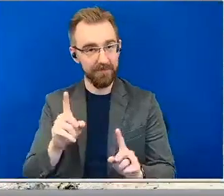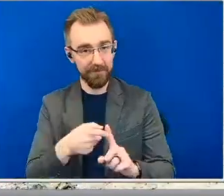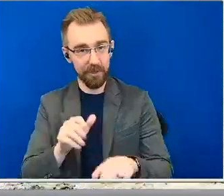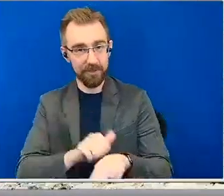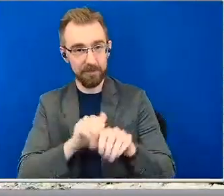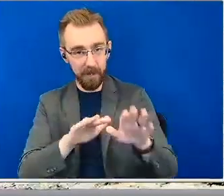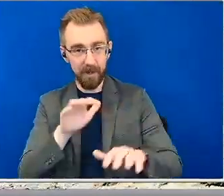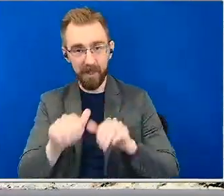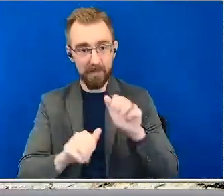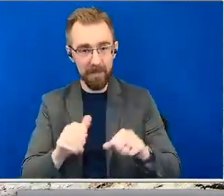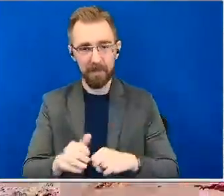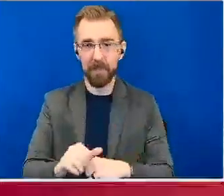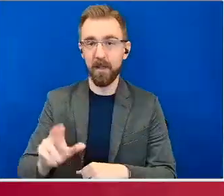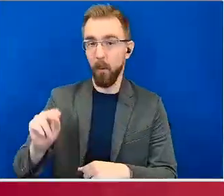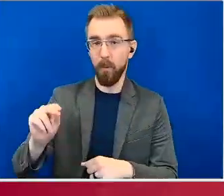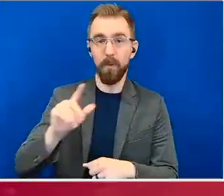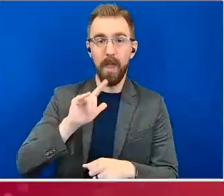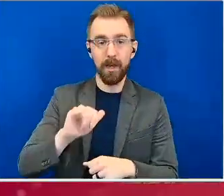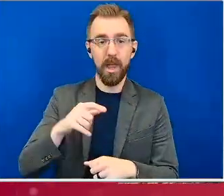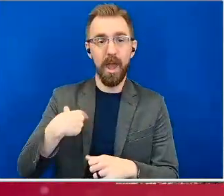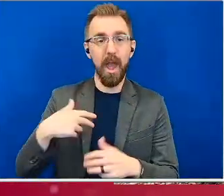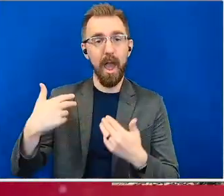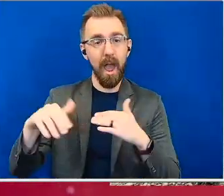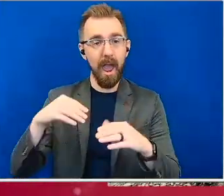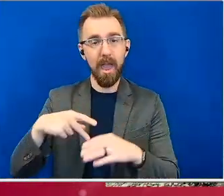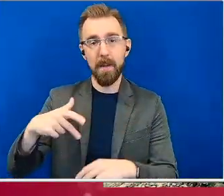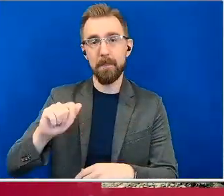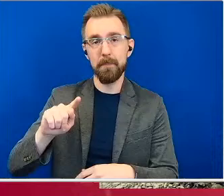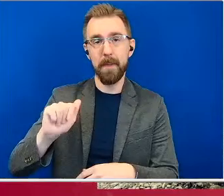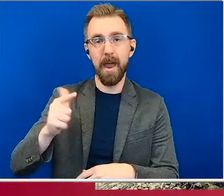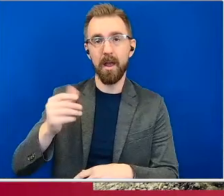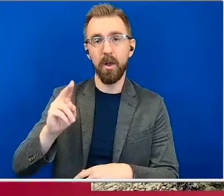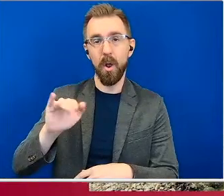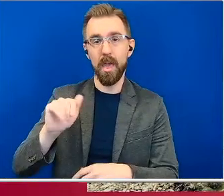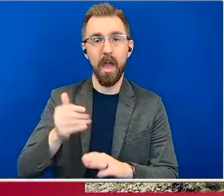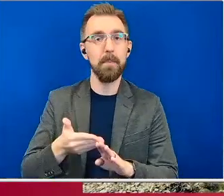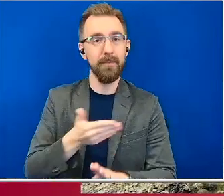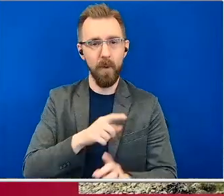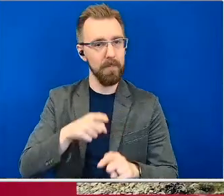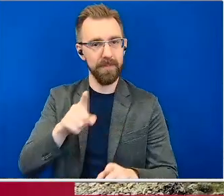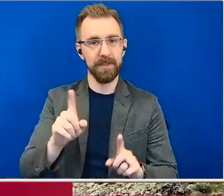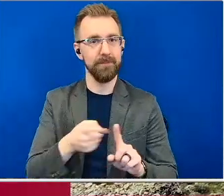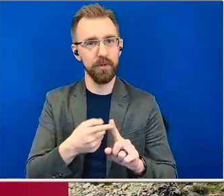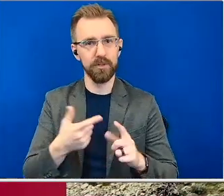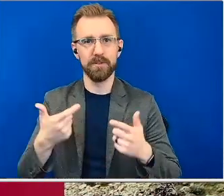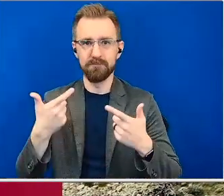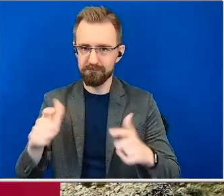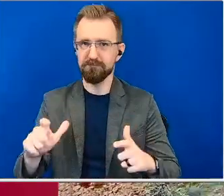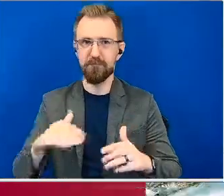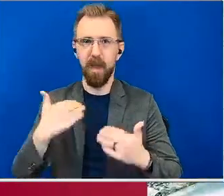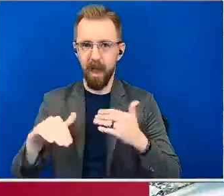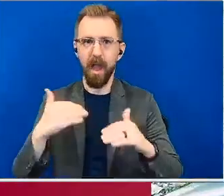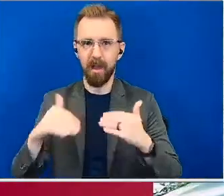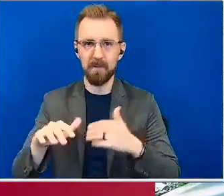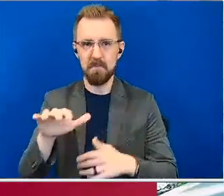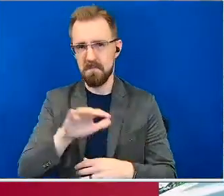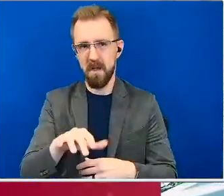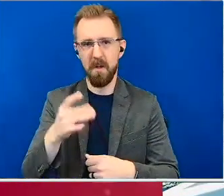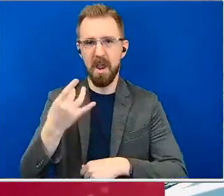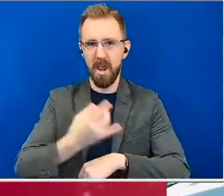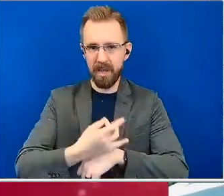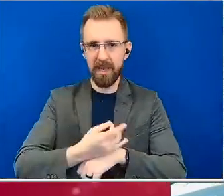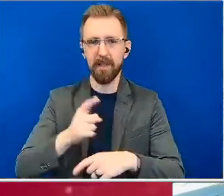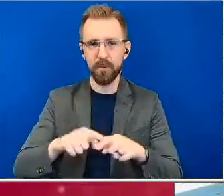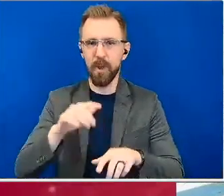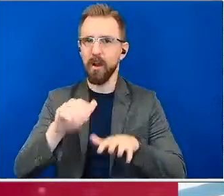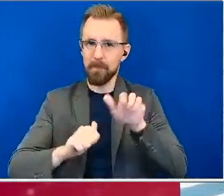I actually hiked in Patagonia before, but this is the first major hike. So it took us about 8 days to climb that mountain,